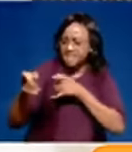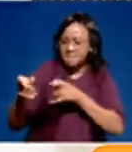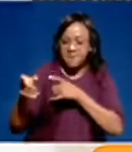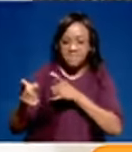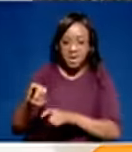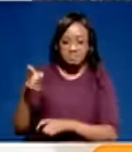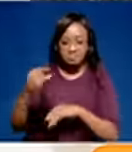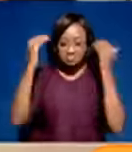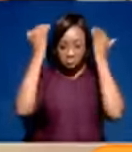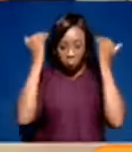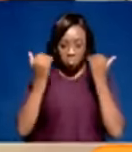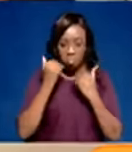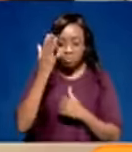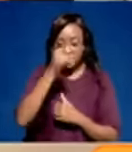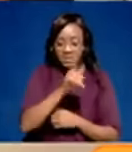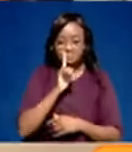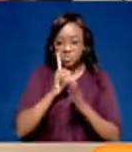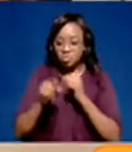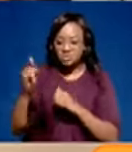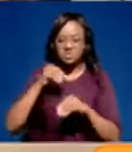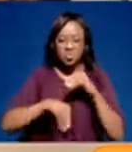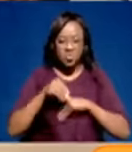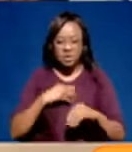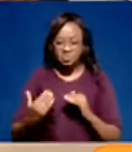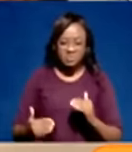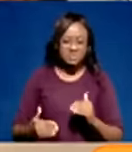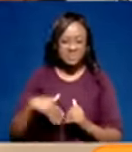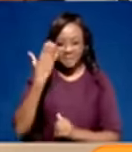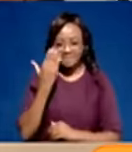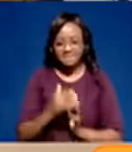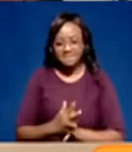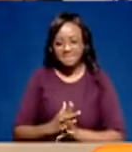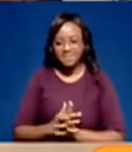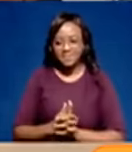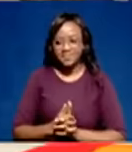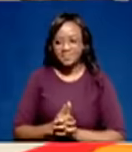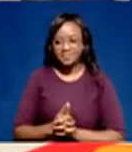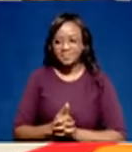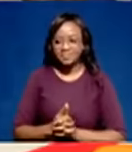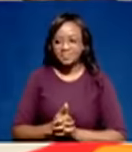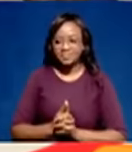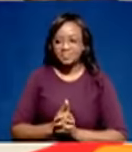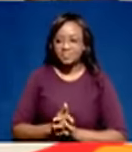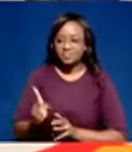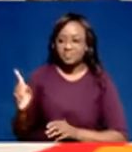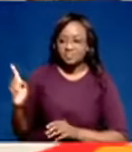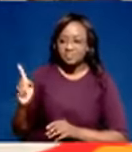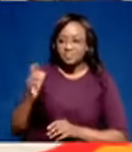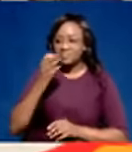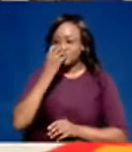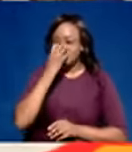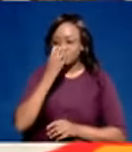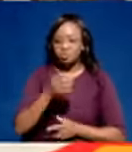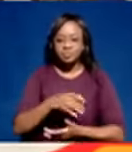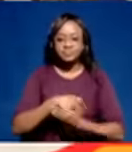he called corrupt. And so they gathered in a semi-formal horseshoe formation, with President Ruto